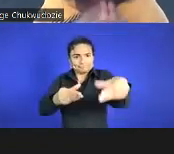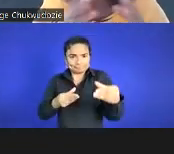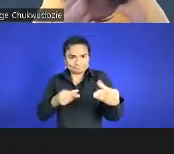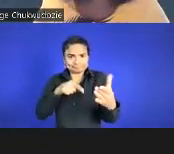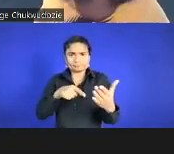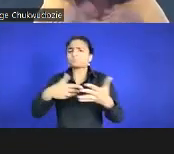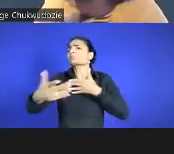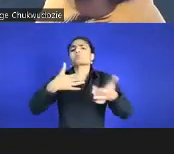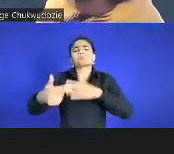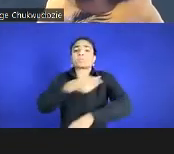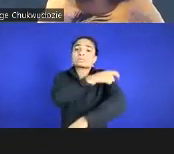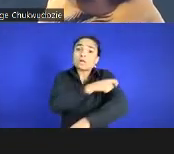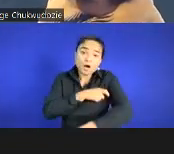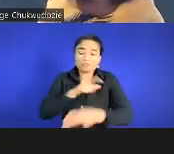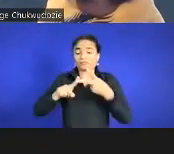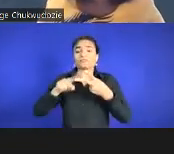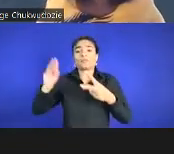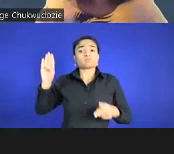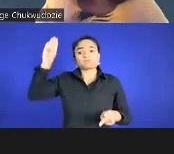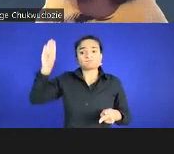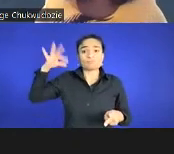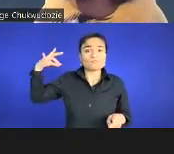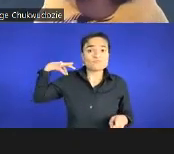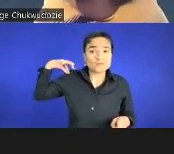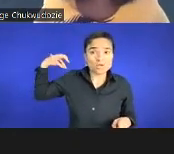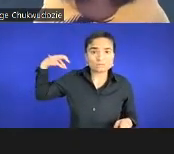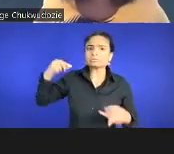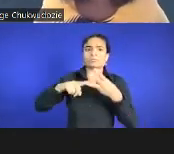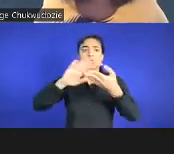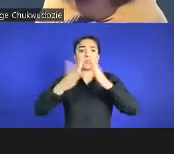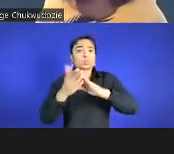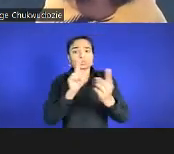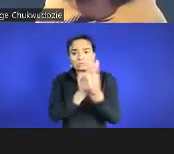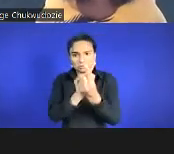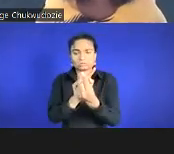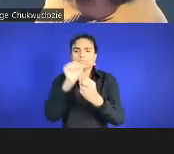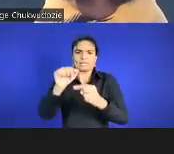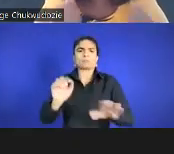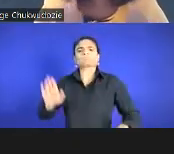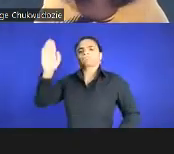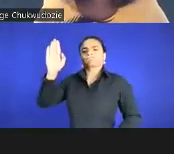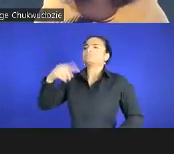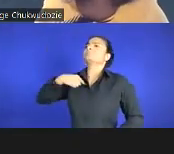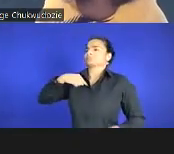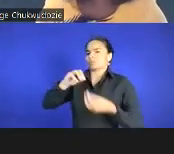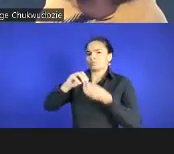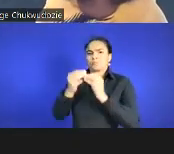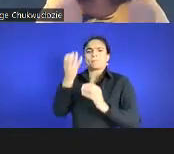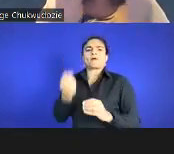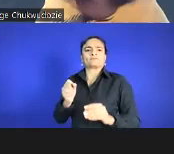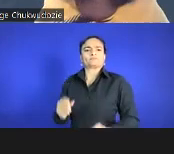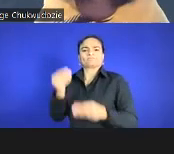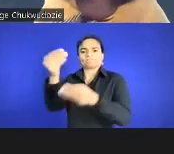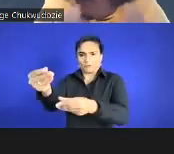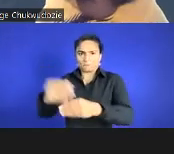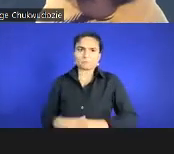So when such a person receives that report, what will the person do with it? So it's important that